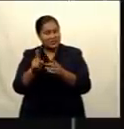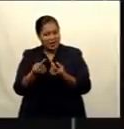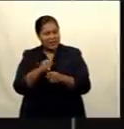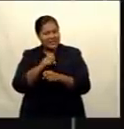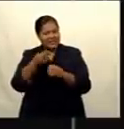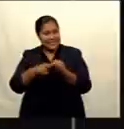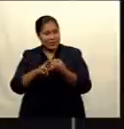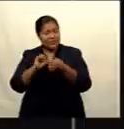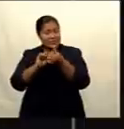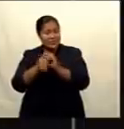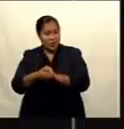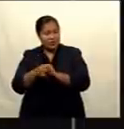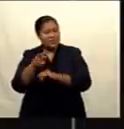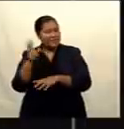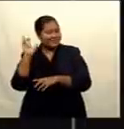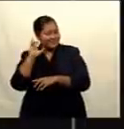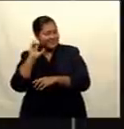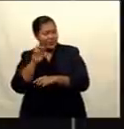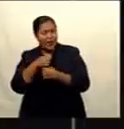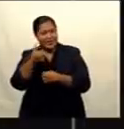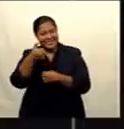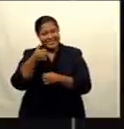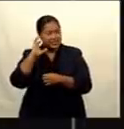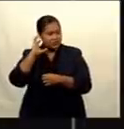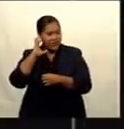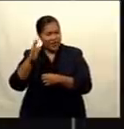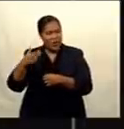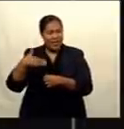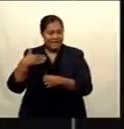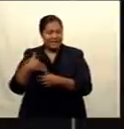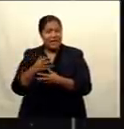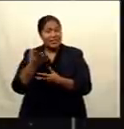news and sports and listen to our 6 radio stations live.